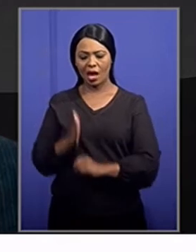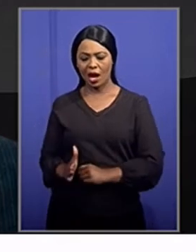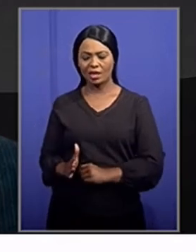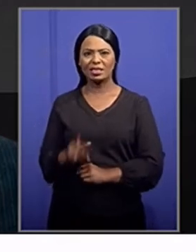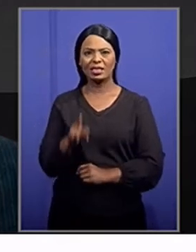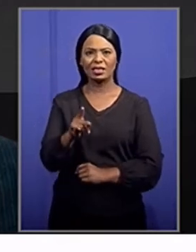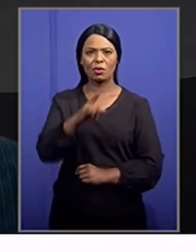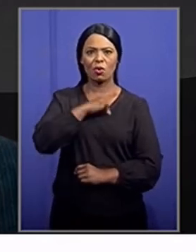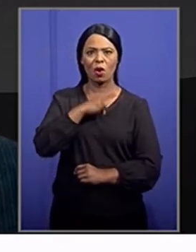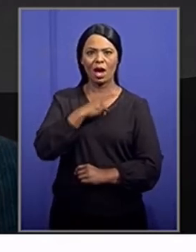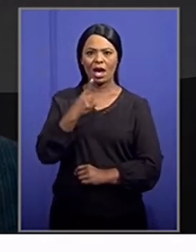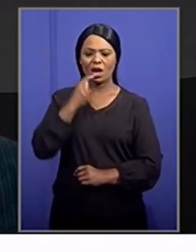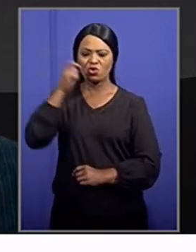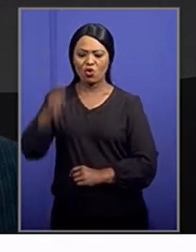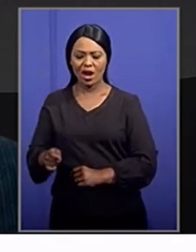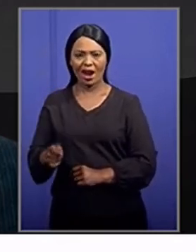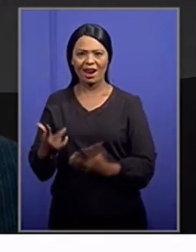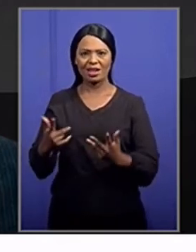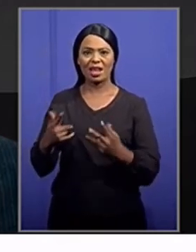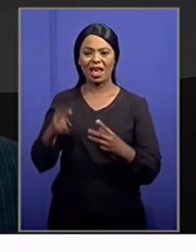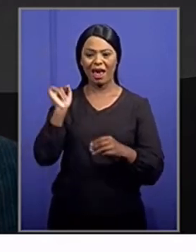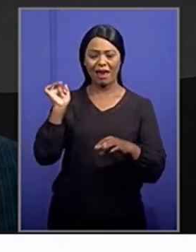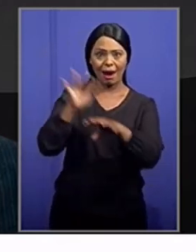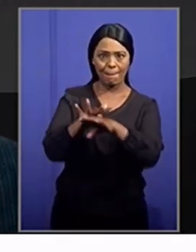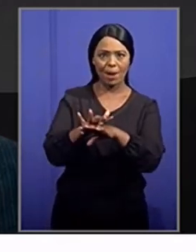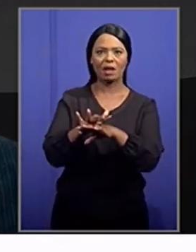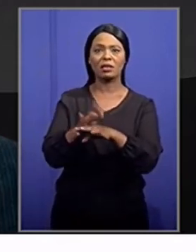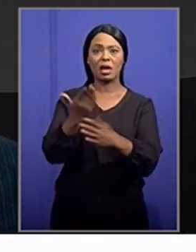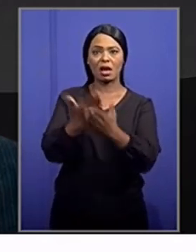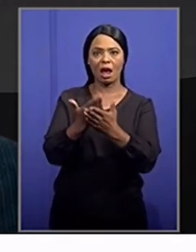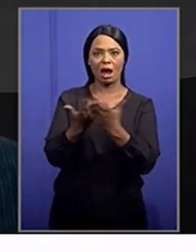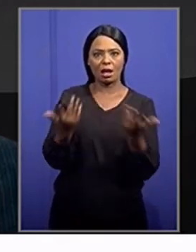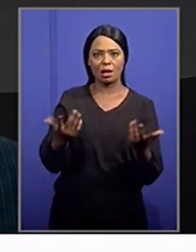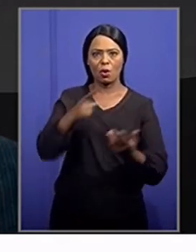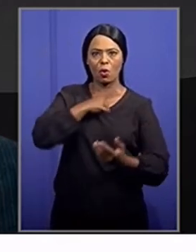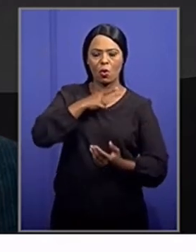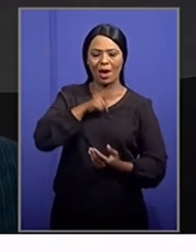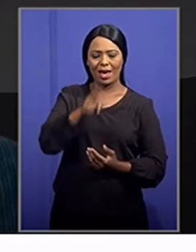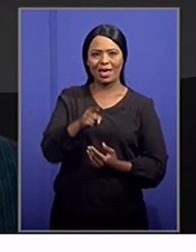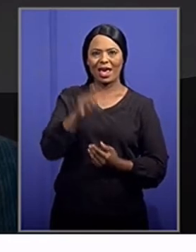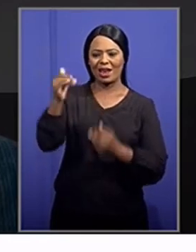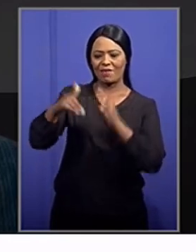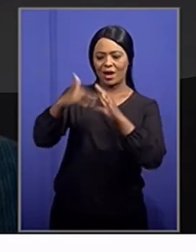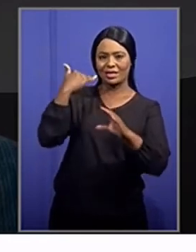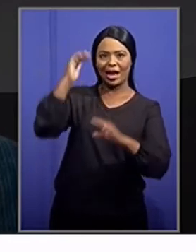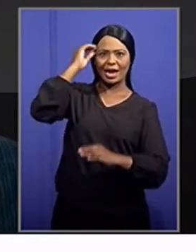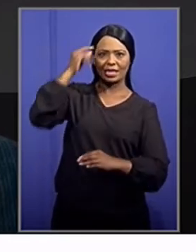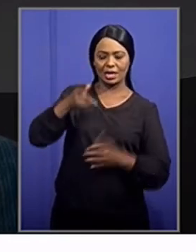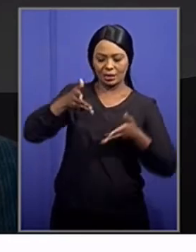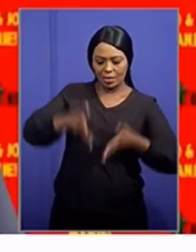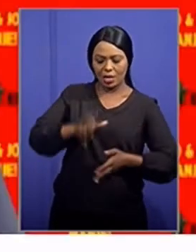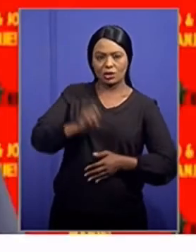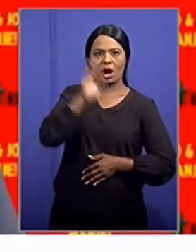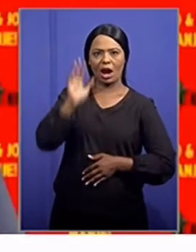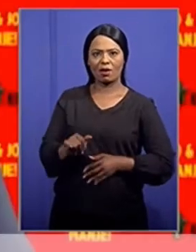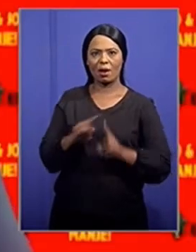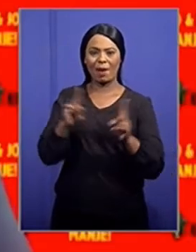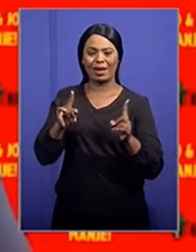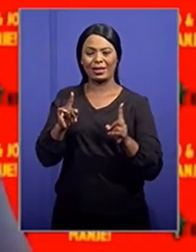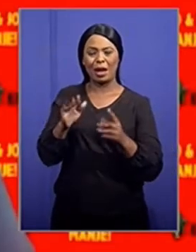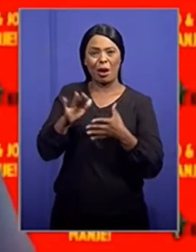Ukraine. And that may well have significant consequences for investors who are interested in investing in South Africa. The likes